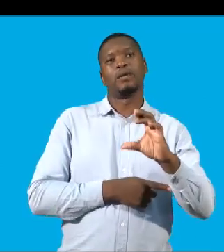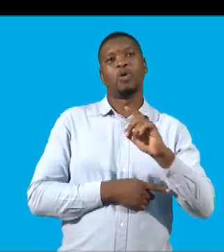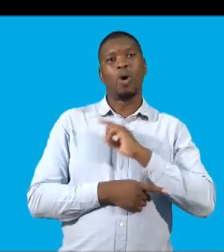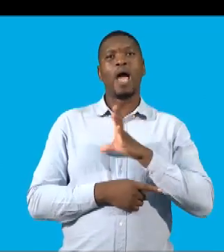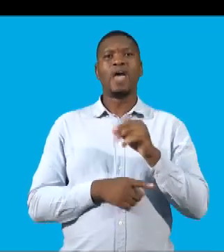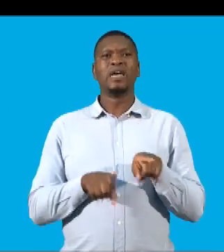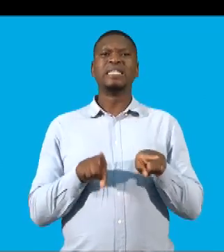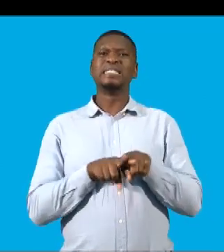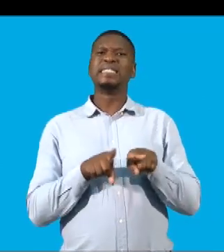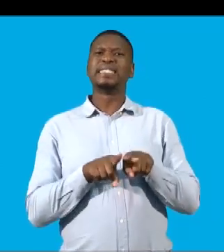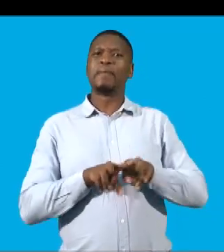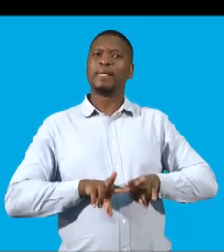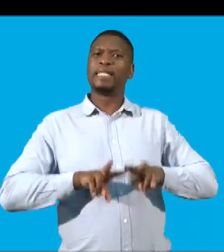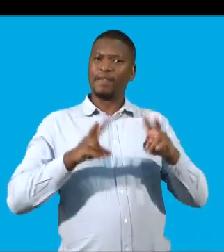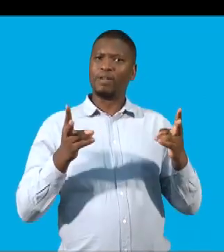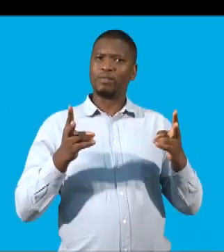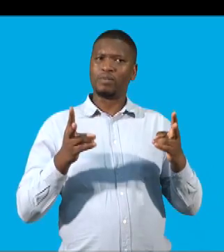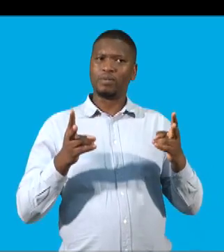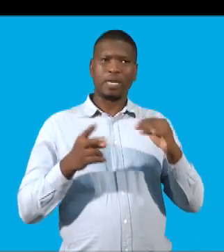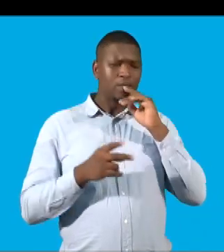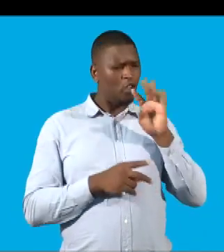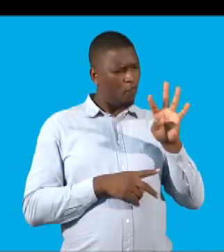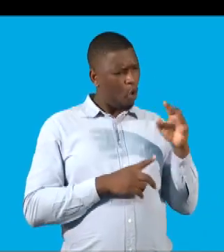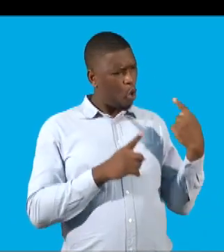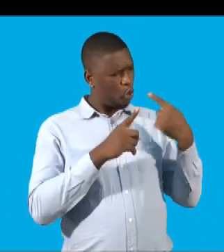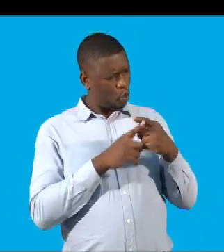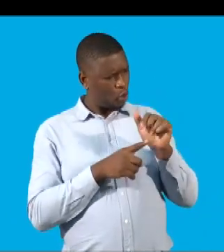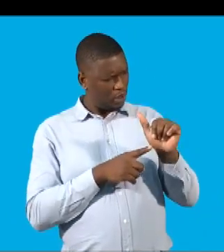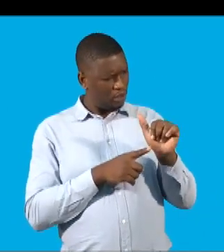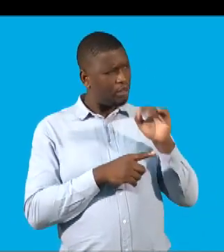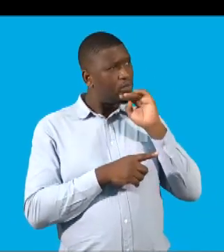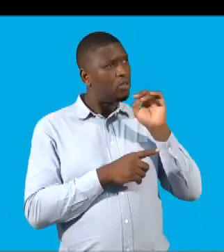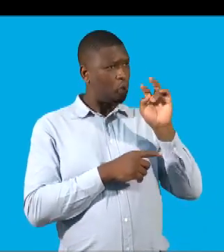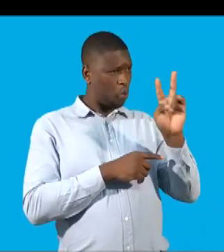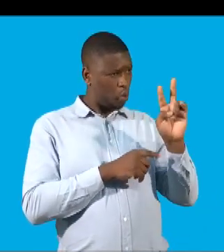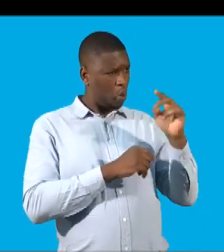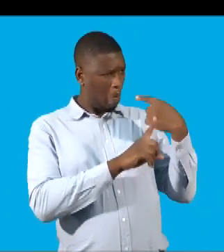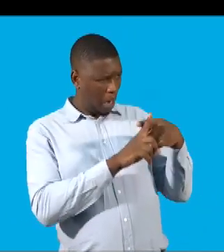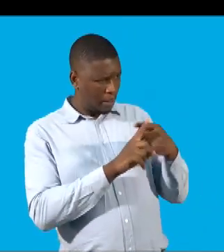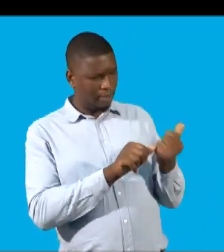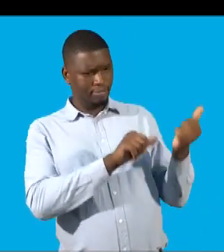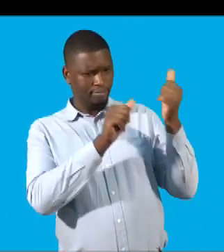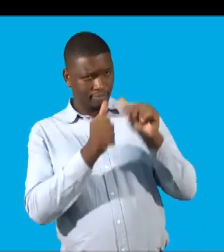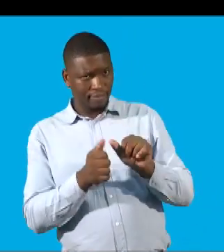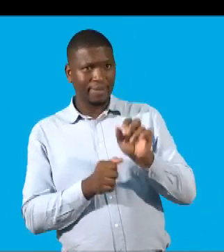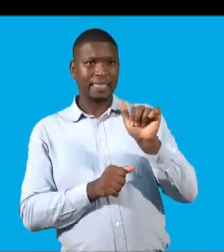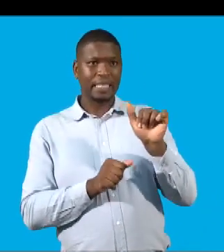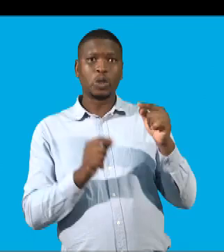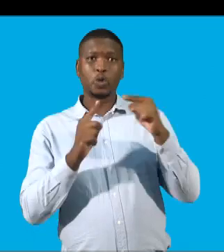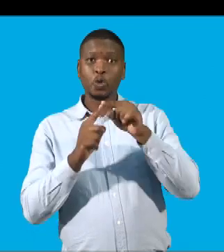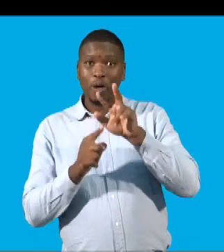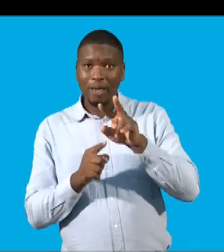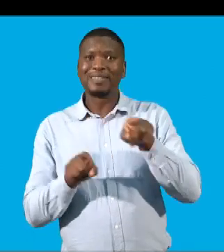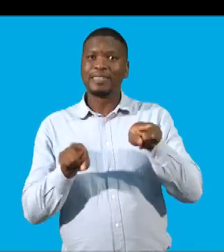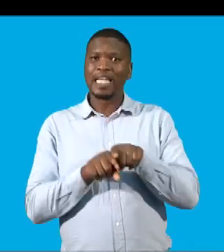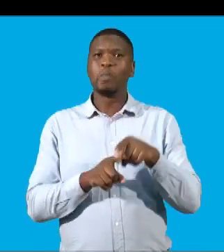add 2. From 6 to 8, we add 2. So let's start by writing out that formula for the sum of an